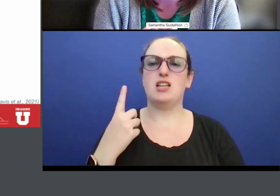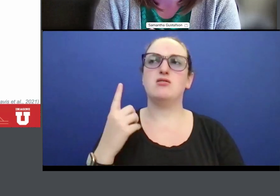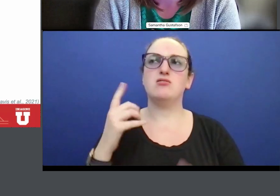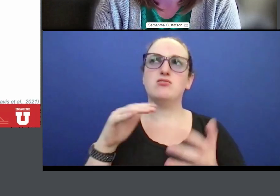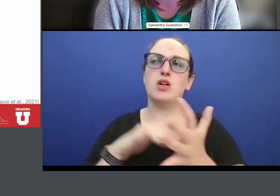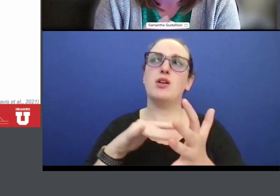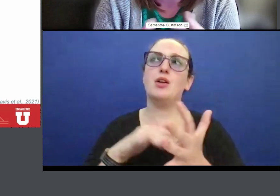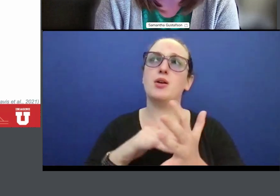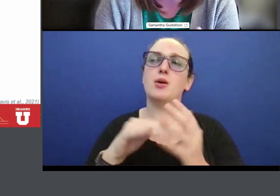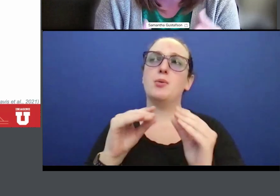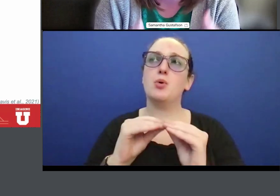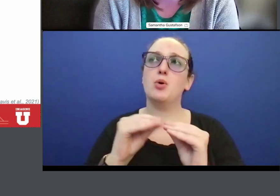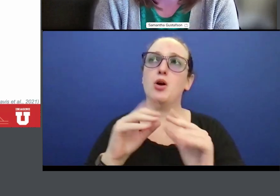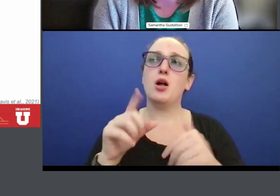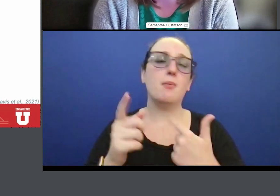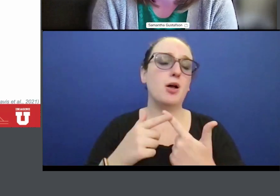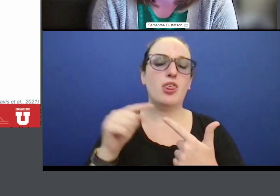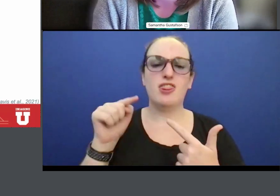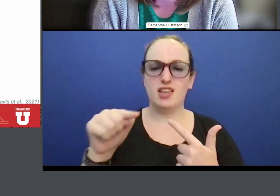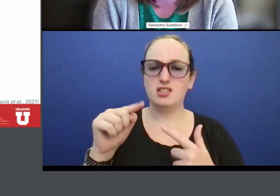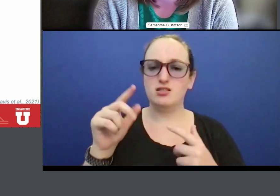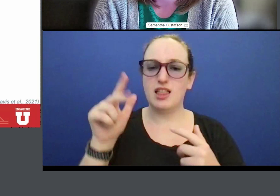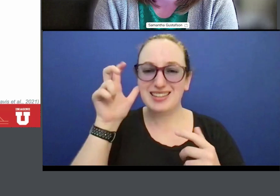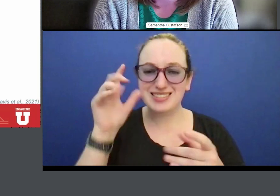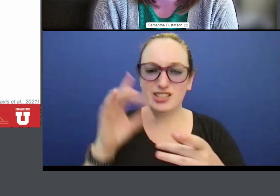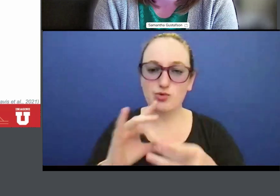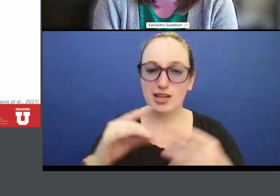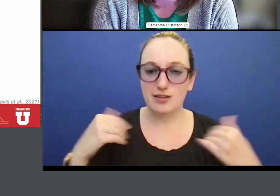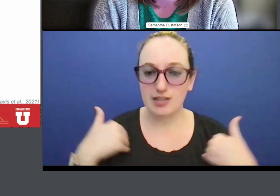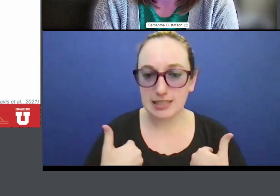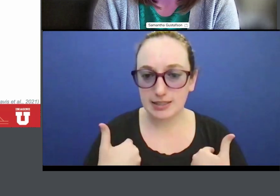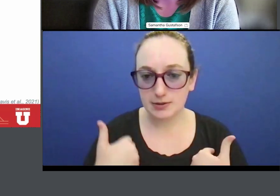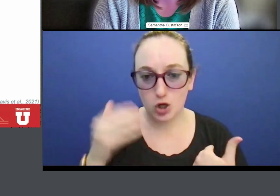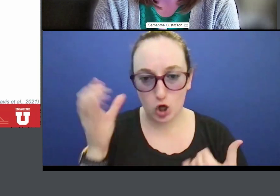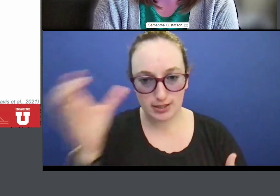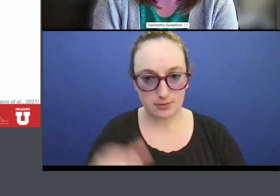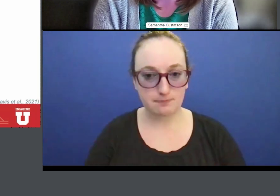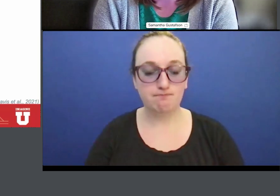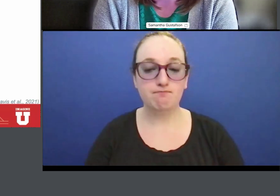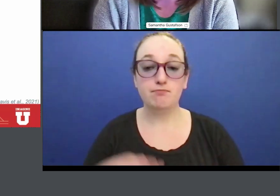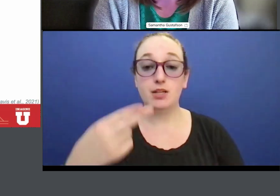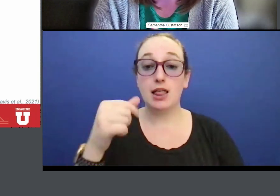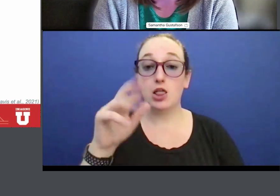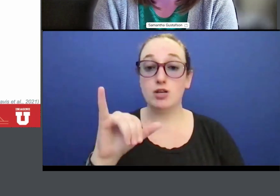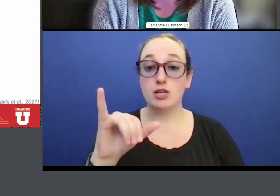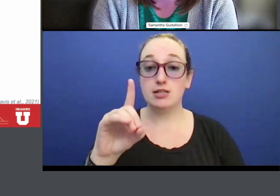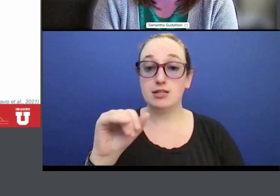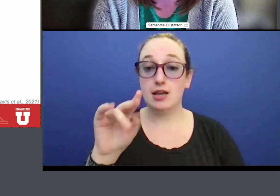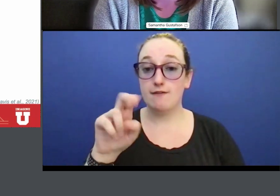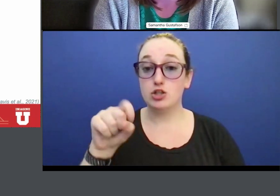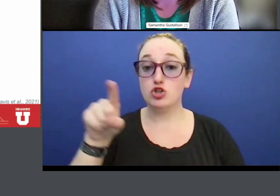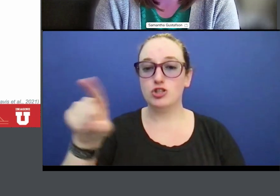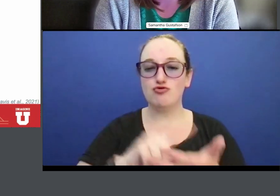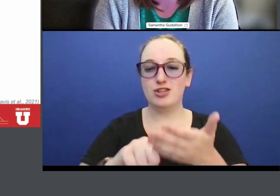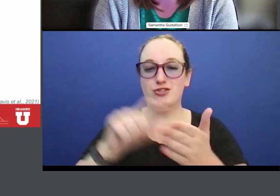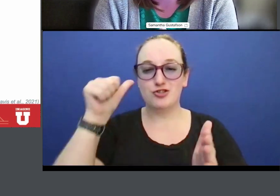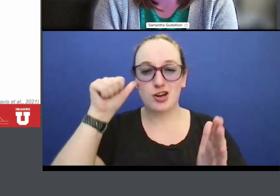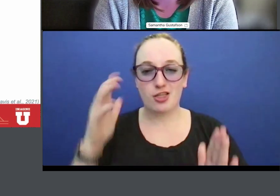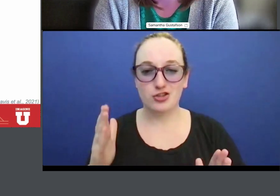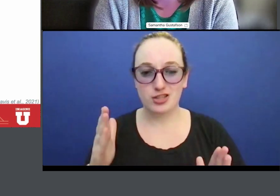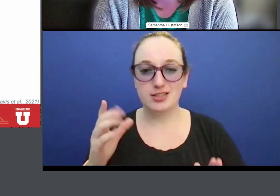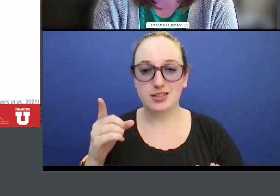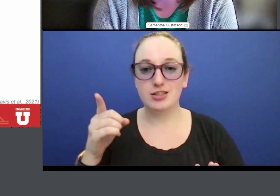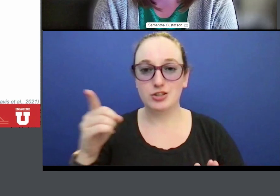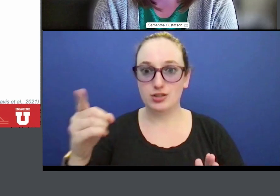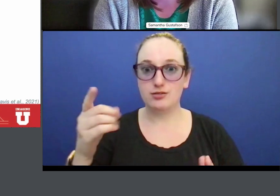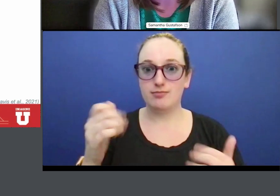understand more about this listening related fatigue concept. So Hillary Davis is a research audiologist in